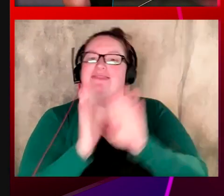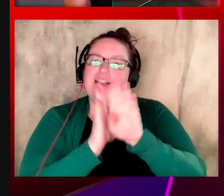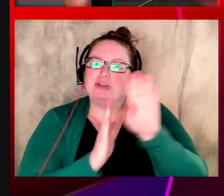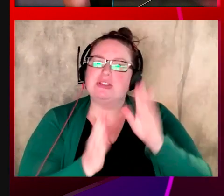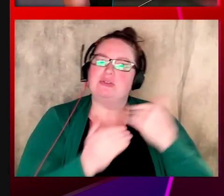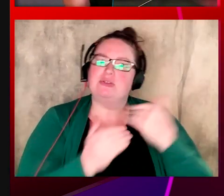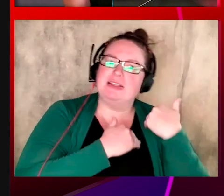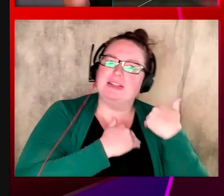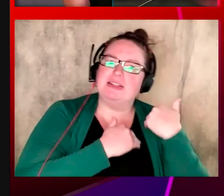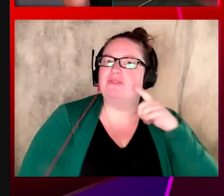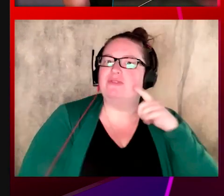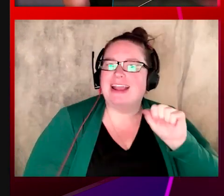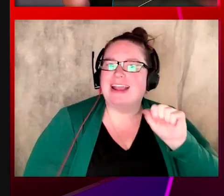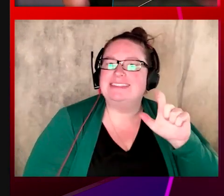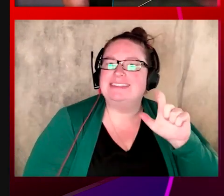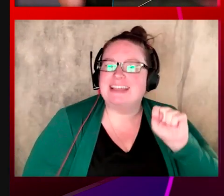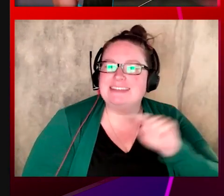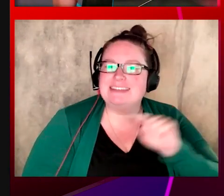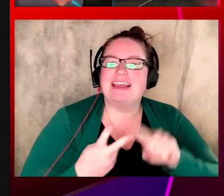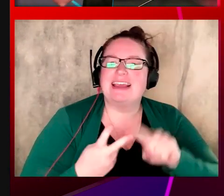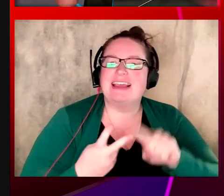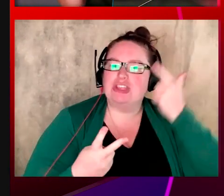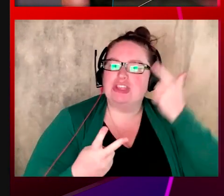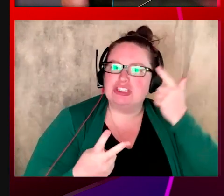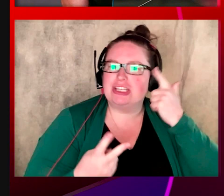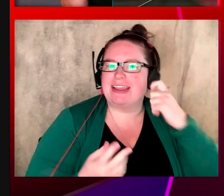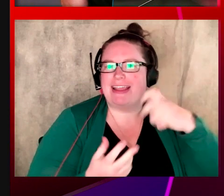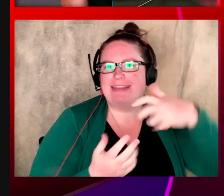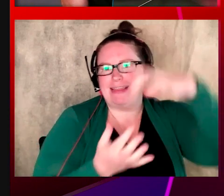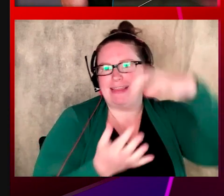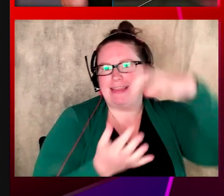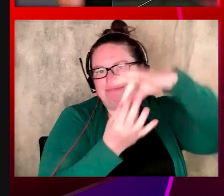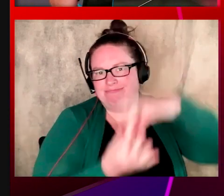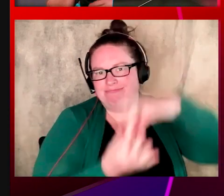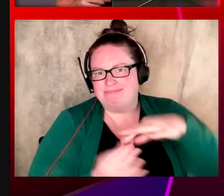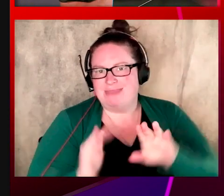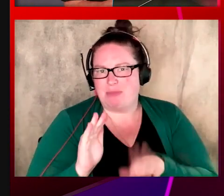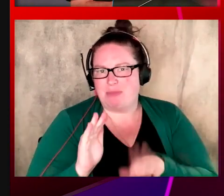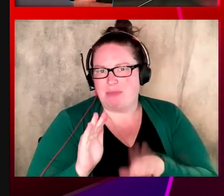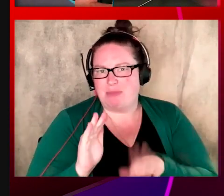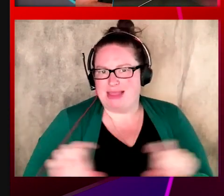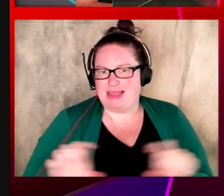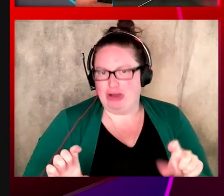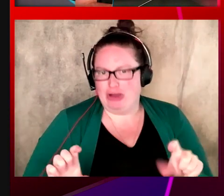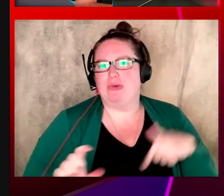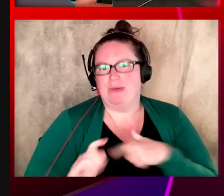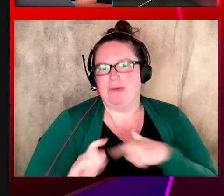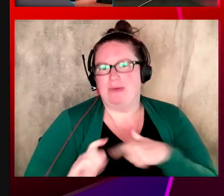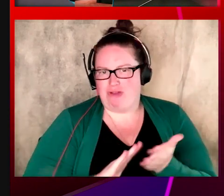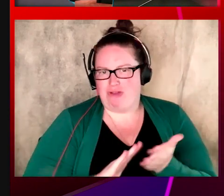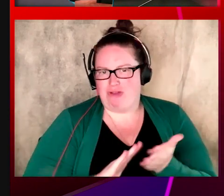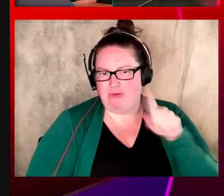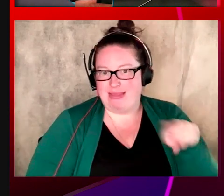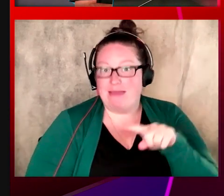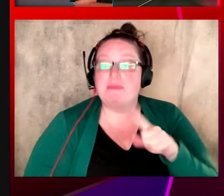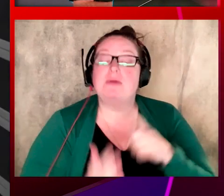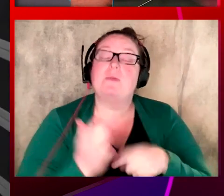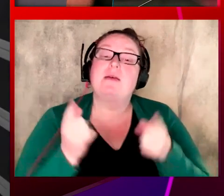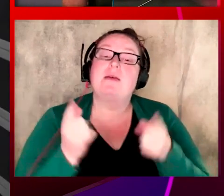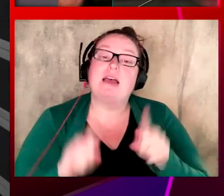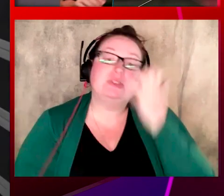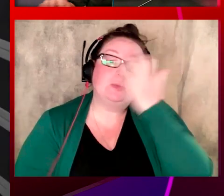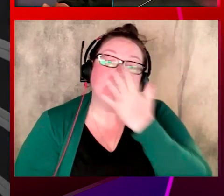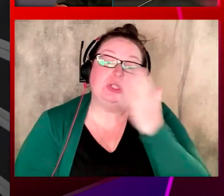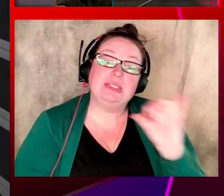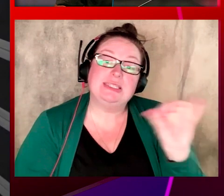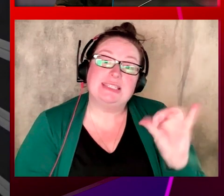and they plug in here at the bottom layer. So we are running the applications for them. And then what this ends up looking like, if you do this,